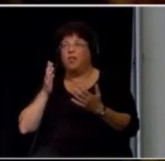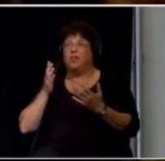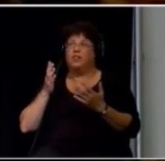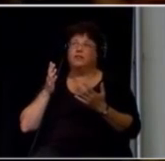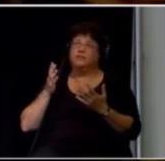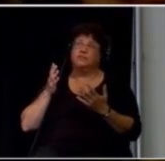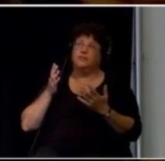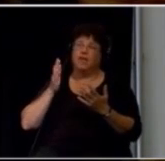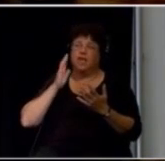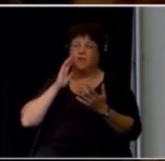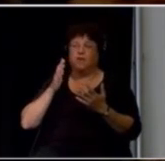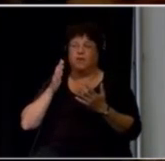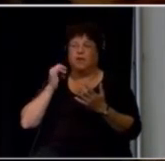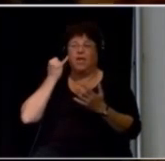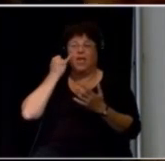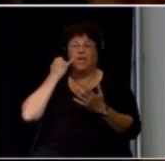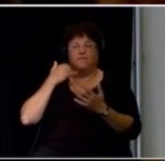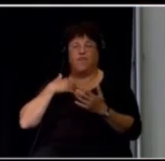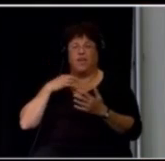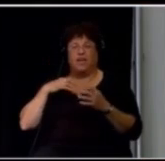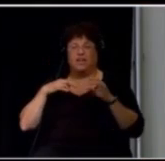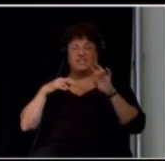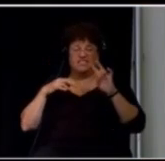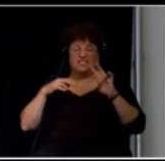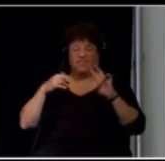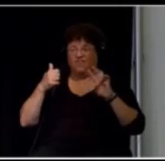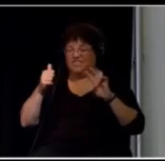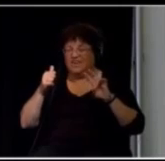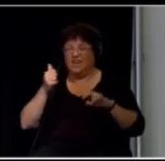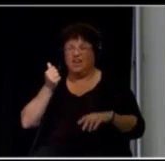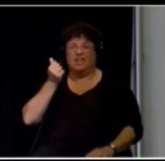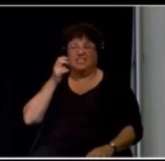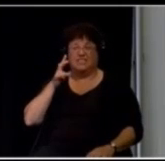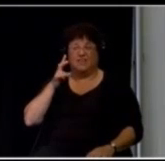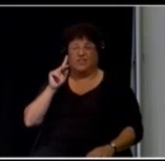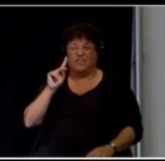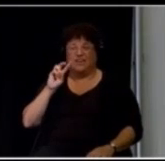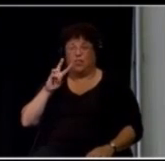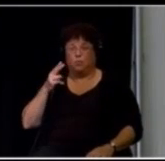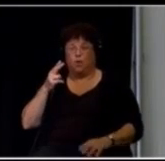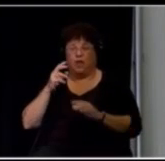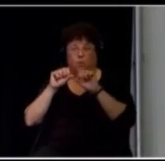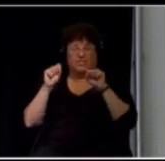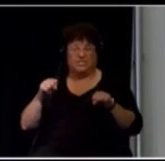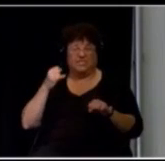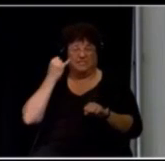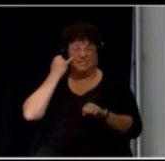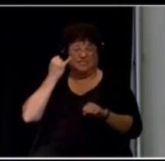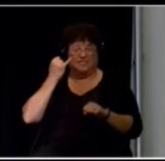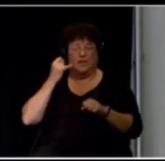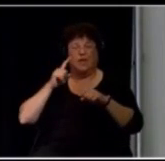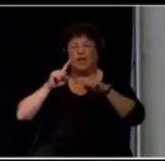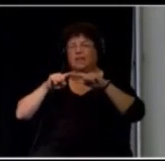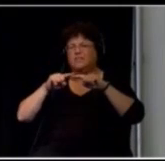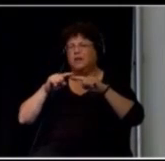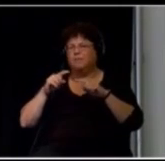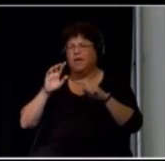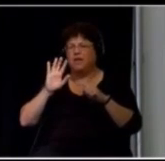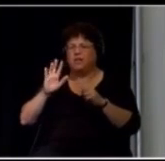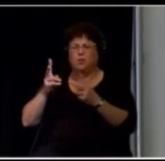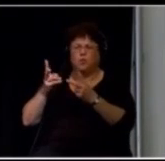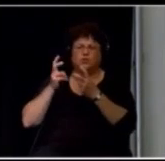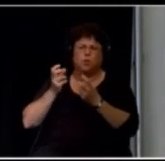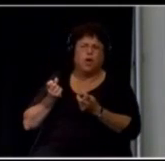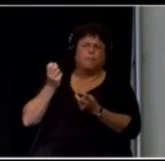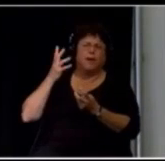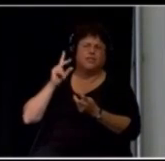to treat it, if you had a 7 and a 10, like a 17 kilowatt hour system, and depending upon what your draw is,